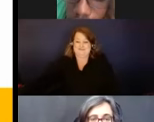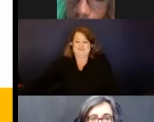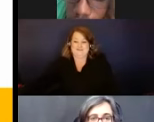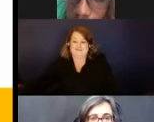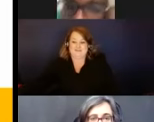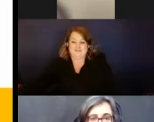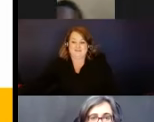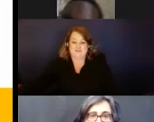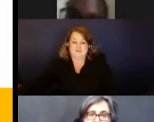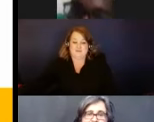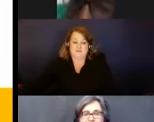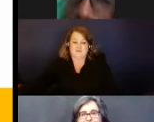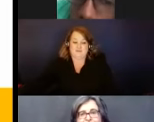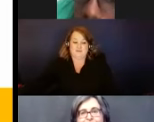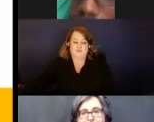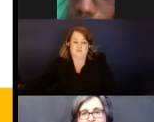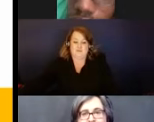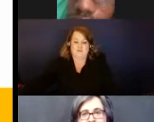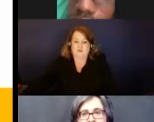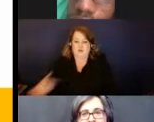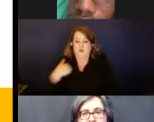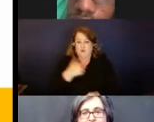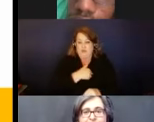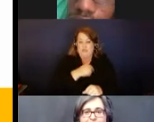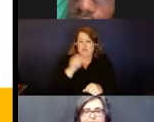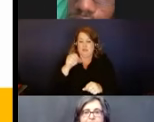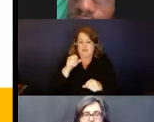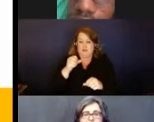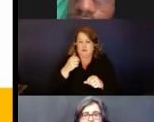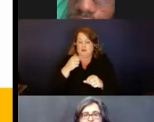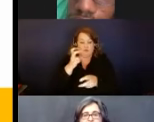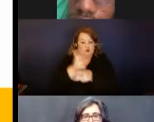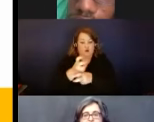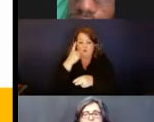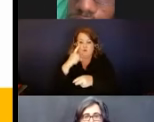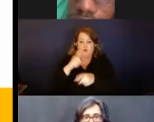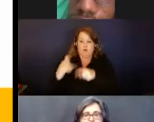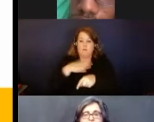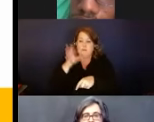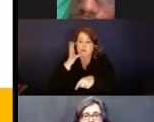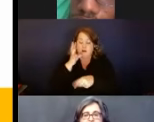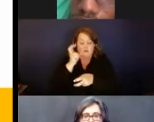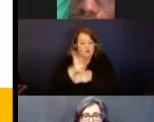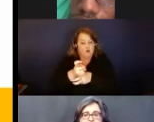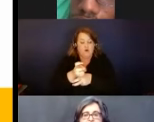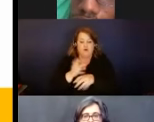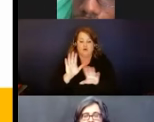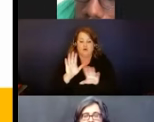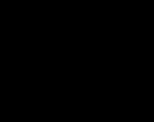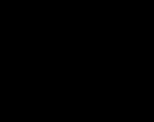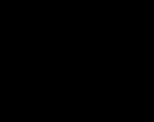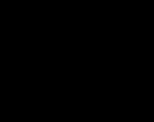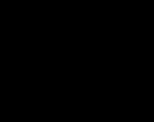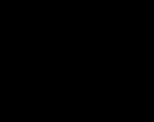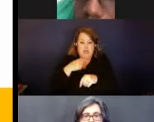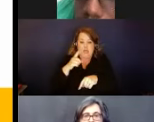and it was very, very hard on me, and I could not